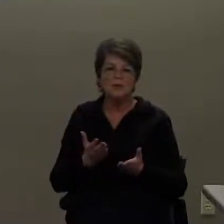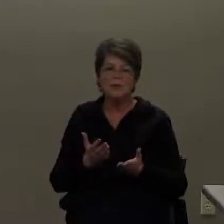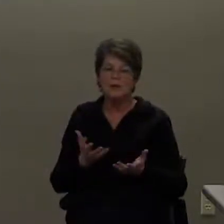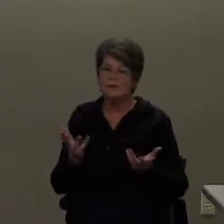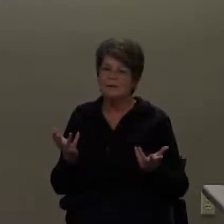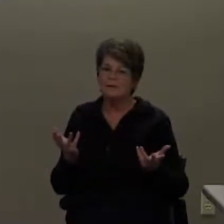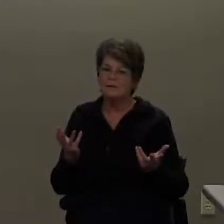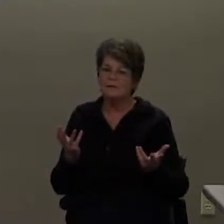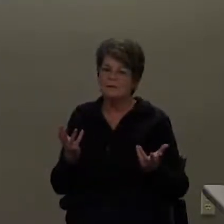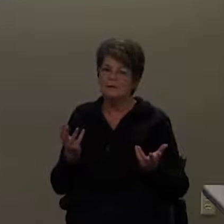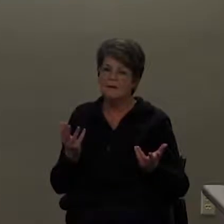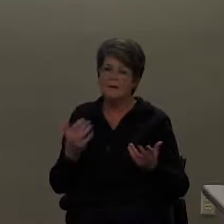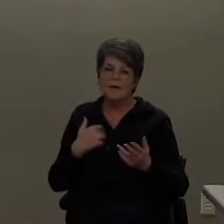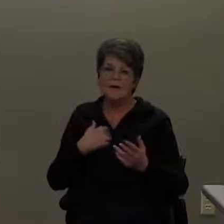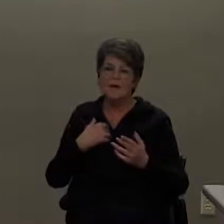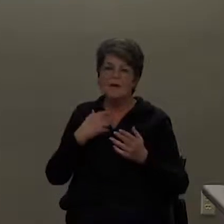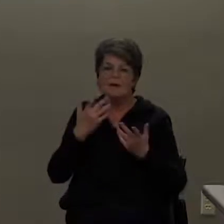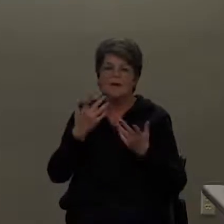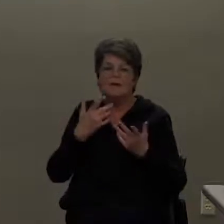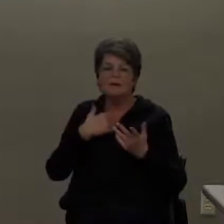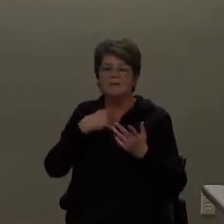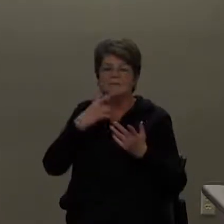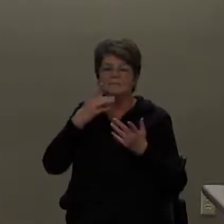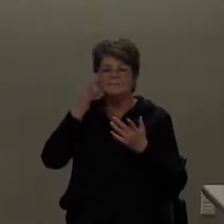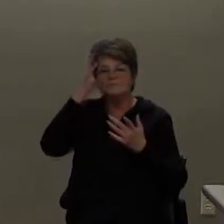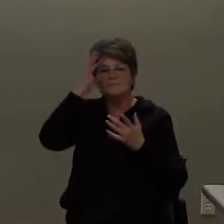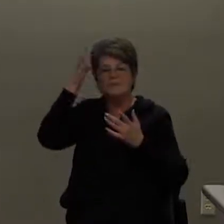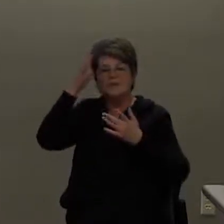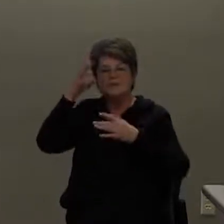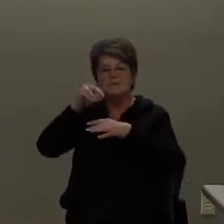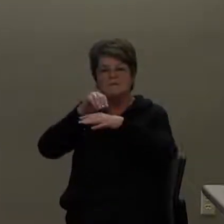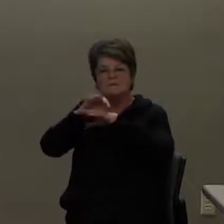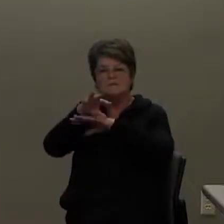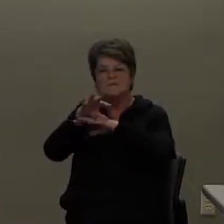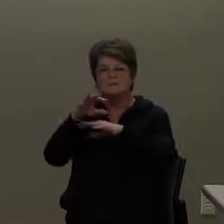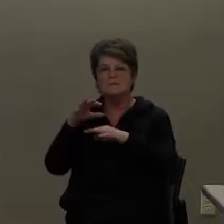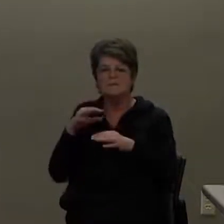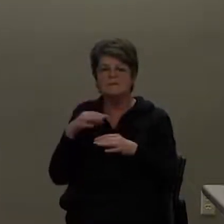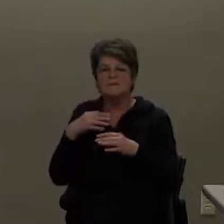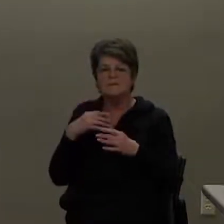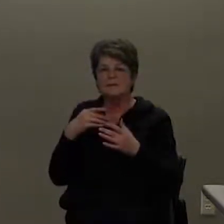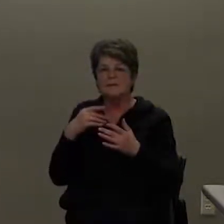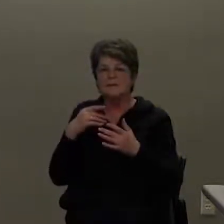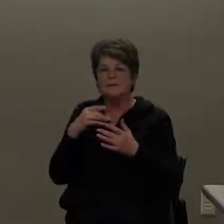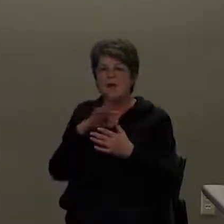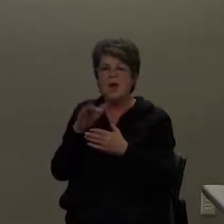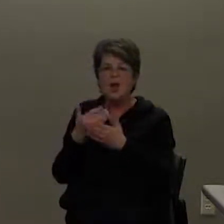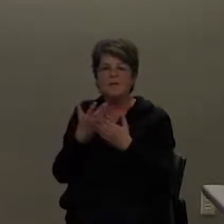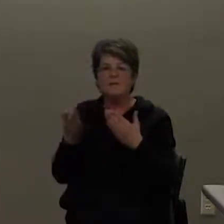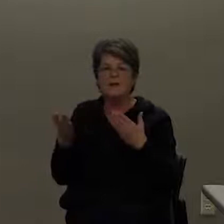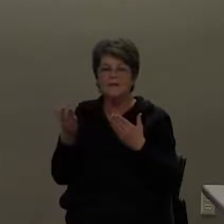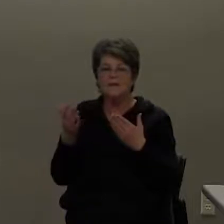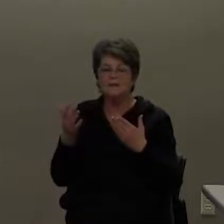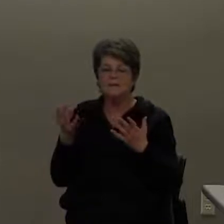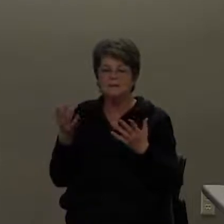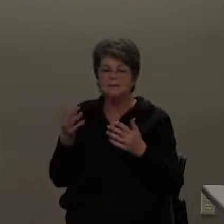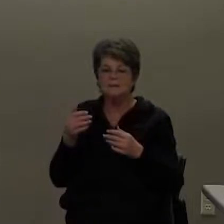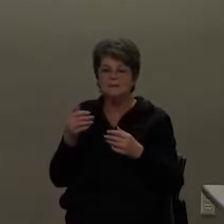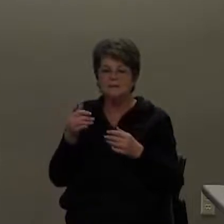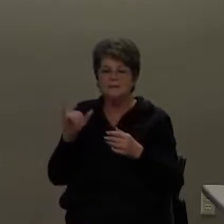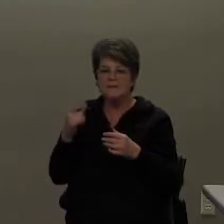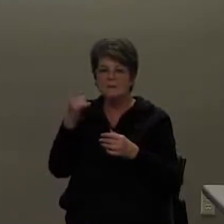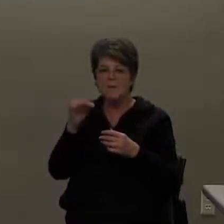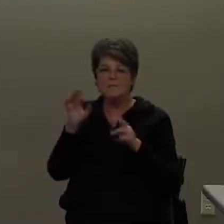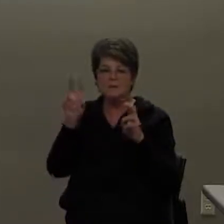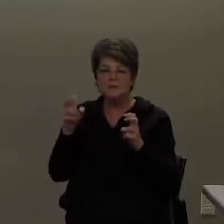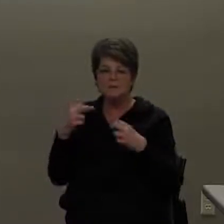it is, I'm using hyperbole for effect, I'm going to go there, all things being equal. And this is one of the